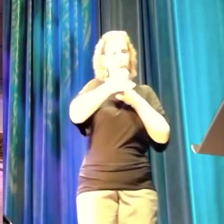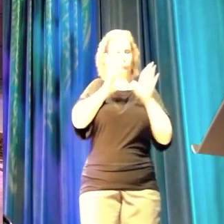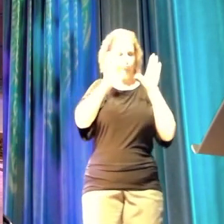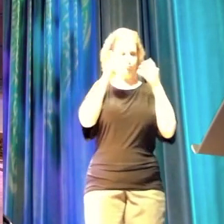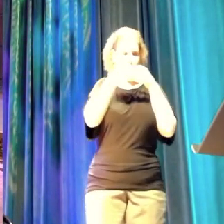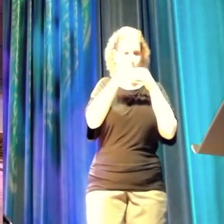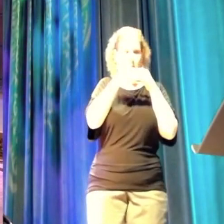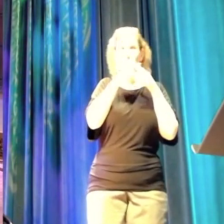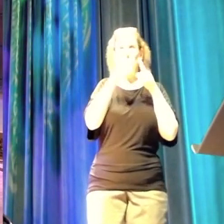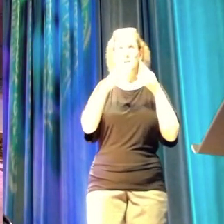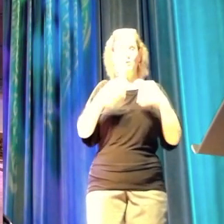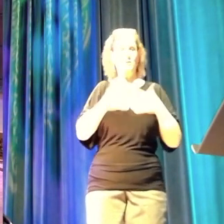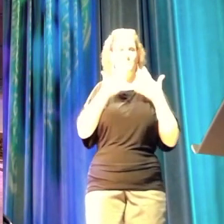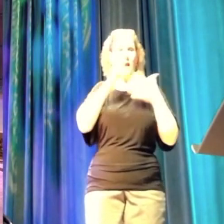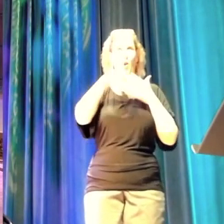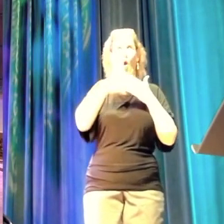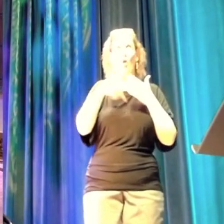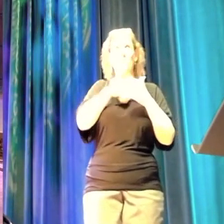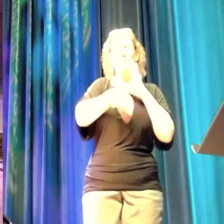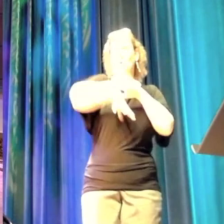all to go beyond our comfort zone.